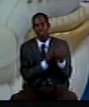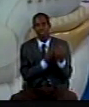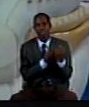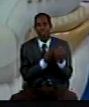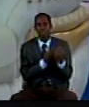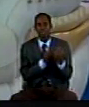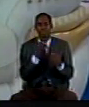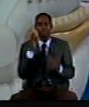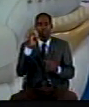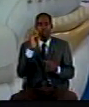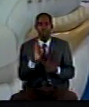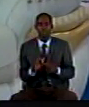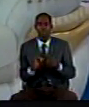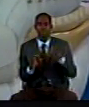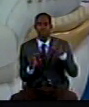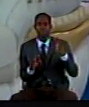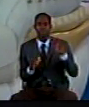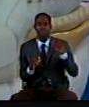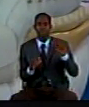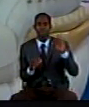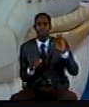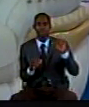Pastor Dr. W.F. Kumuyi.